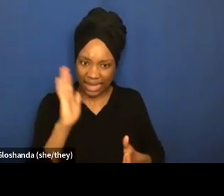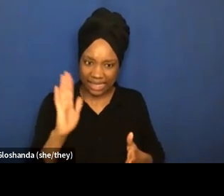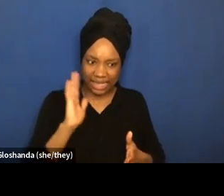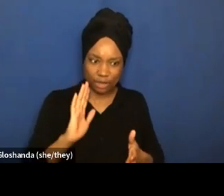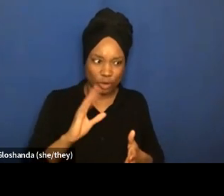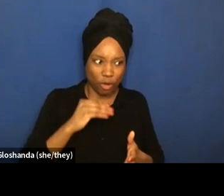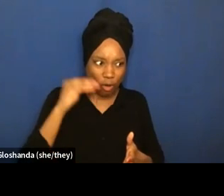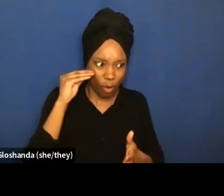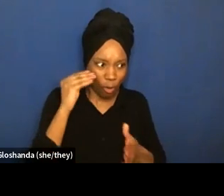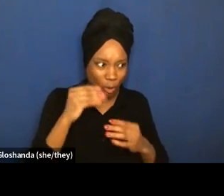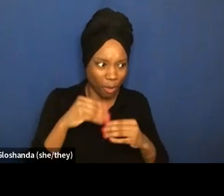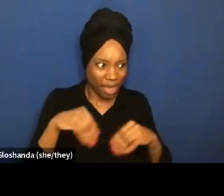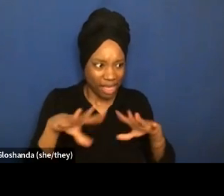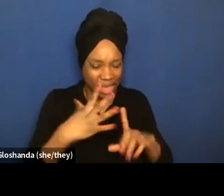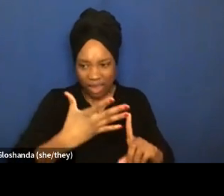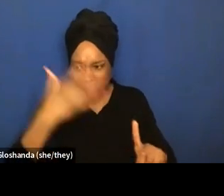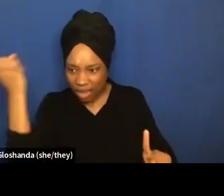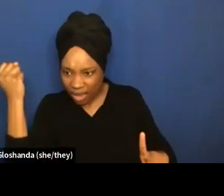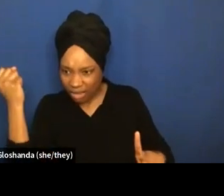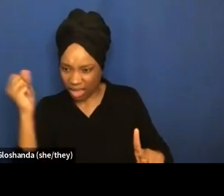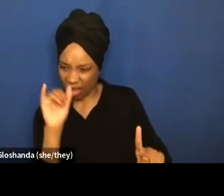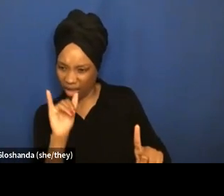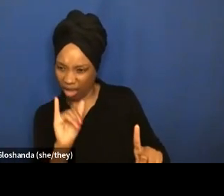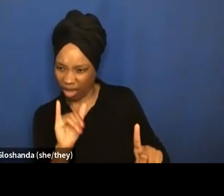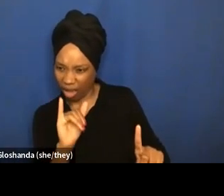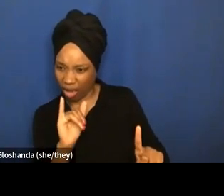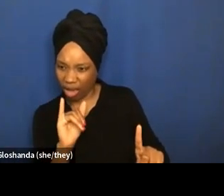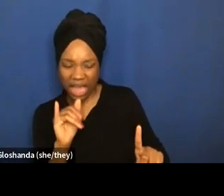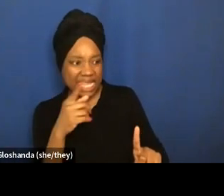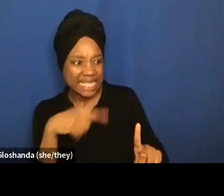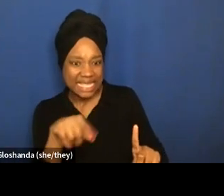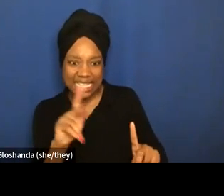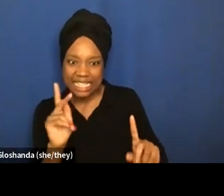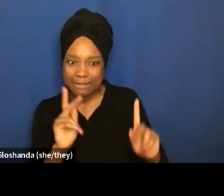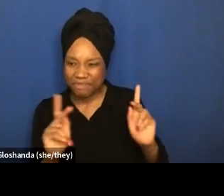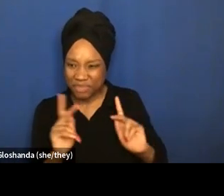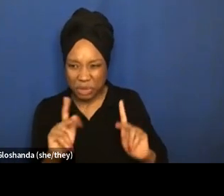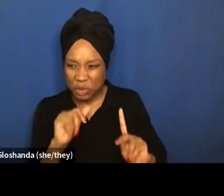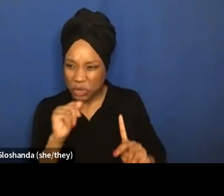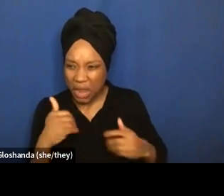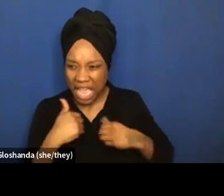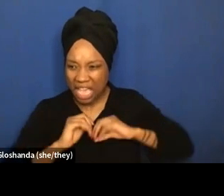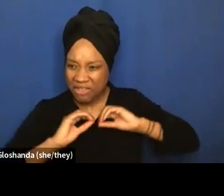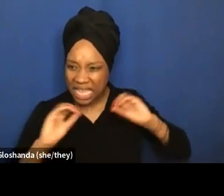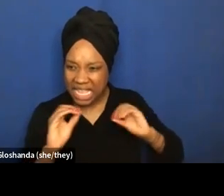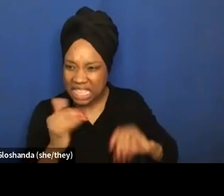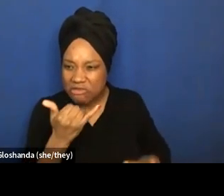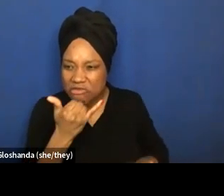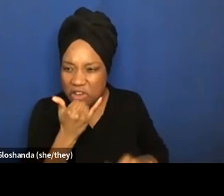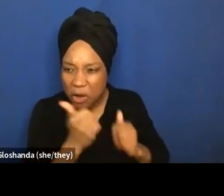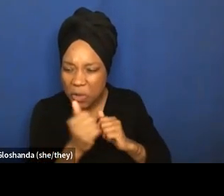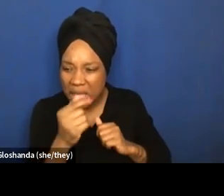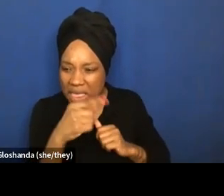ripped away from them. Oh, these folks don't have anything wrong with them that needs labeling